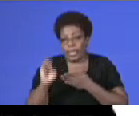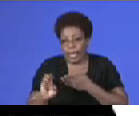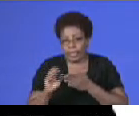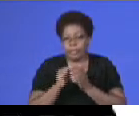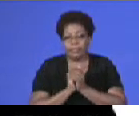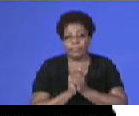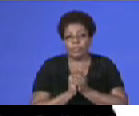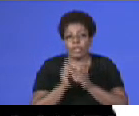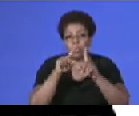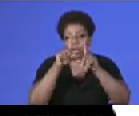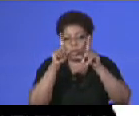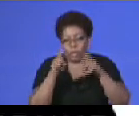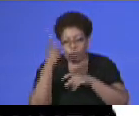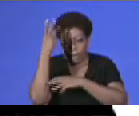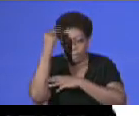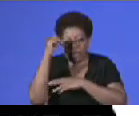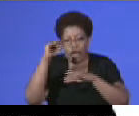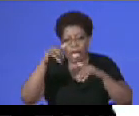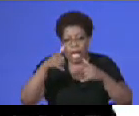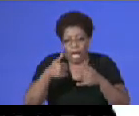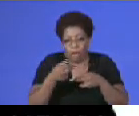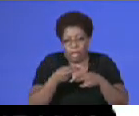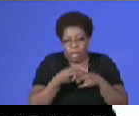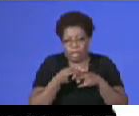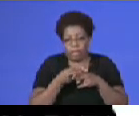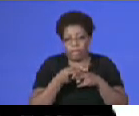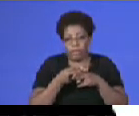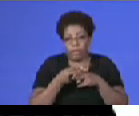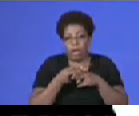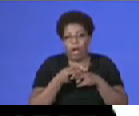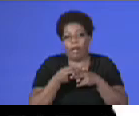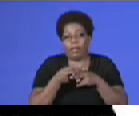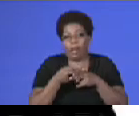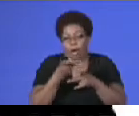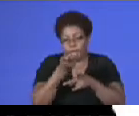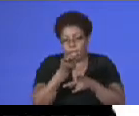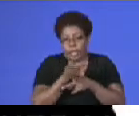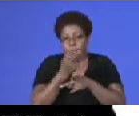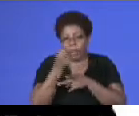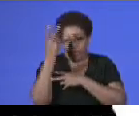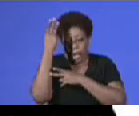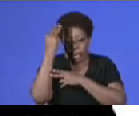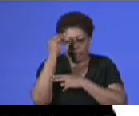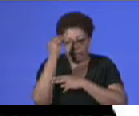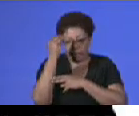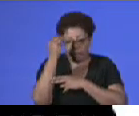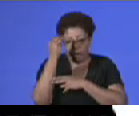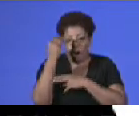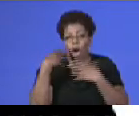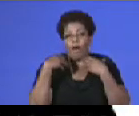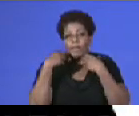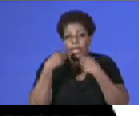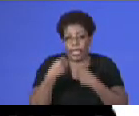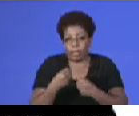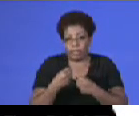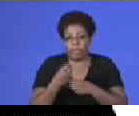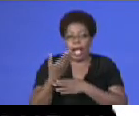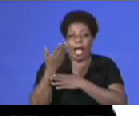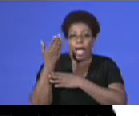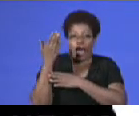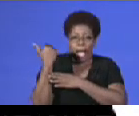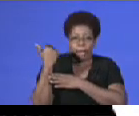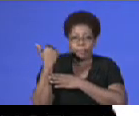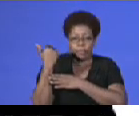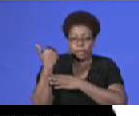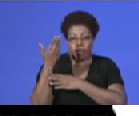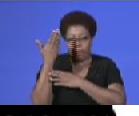Minister why he decided to temporarily hold the cabinet portfolio of Minister of Health after the former minister, Dr. Dwayne Sands, resigned. The